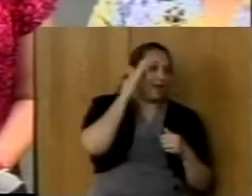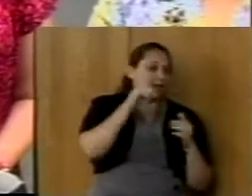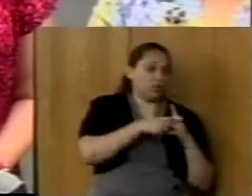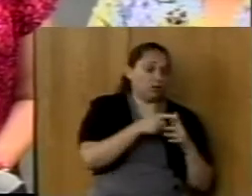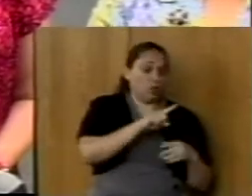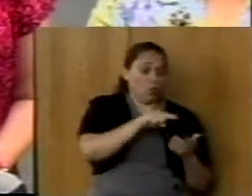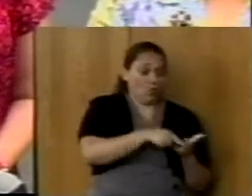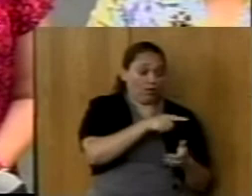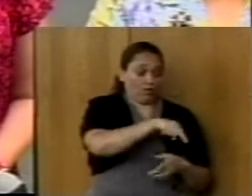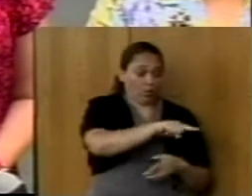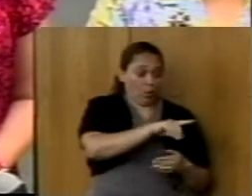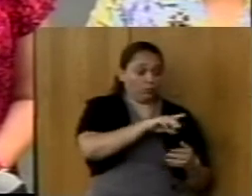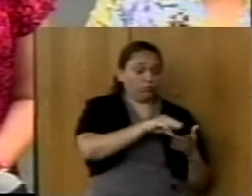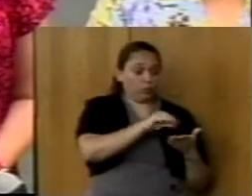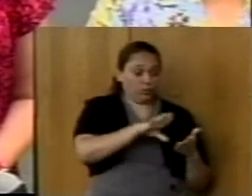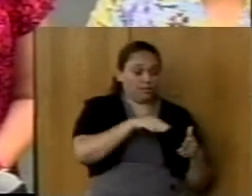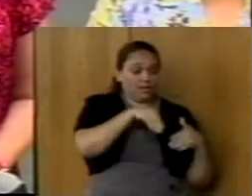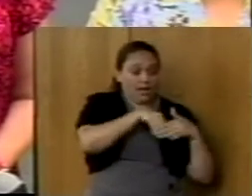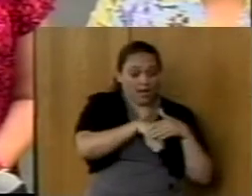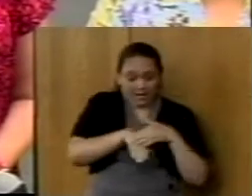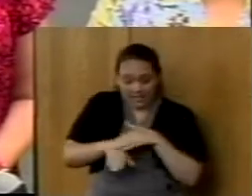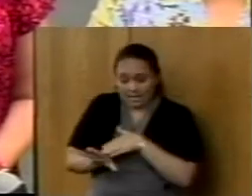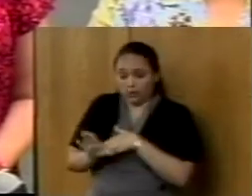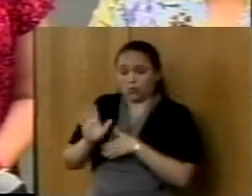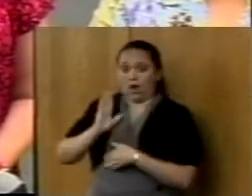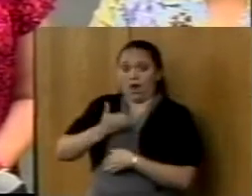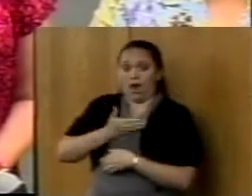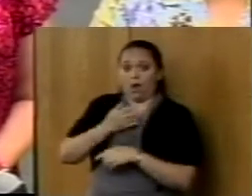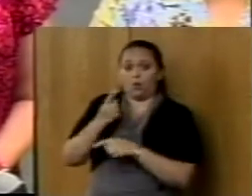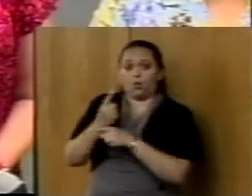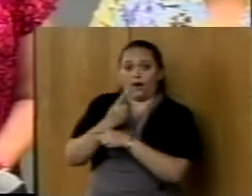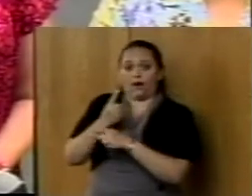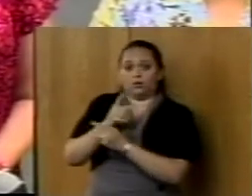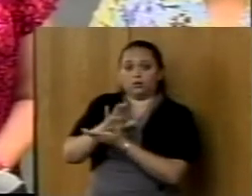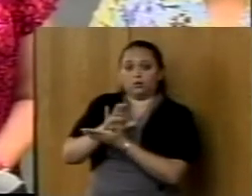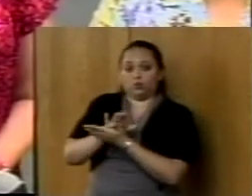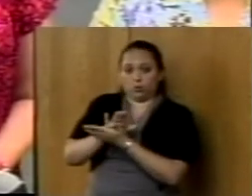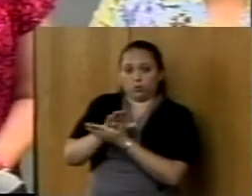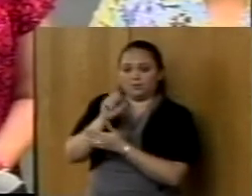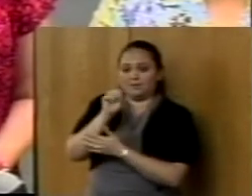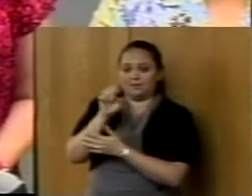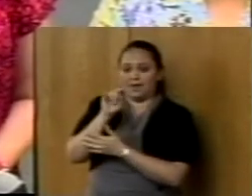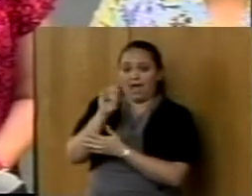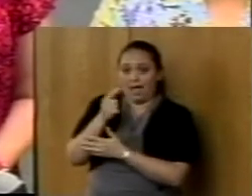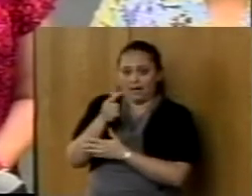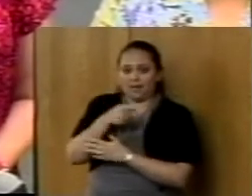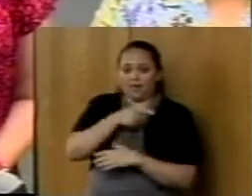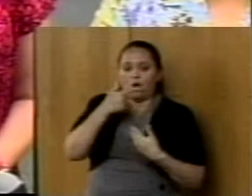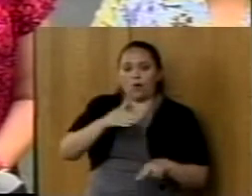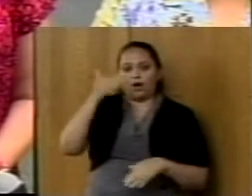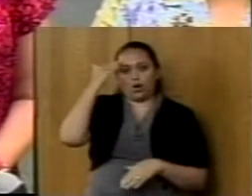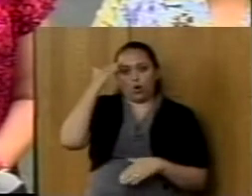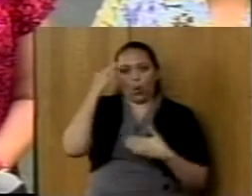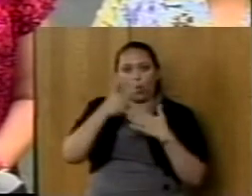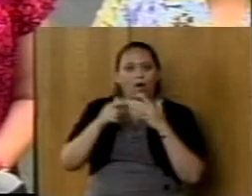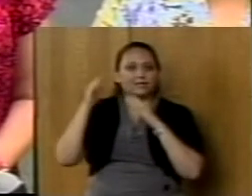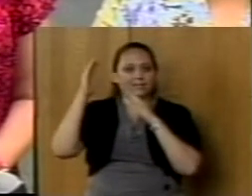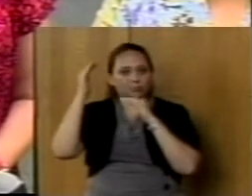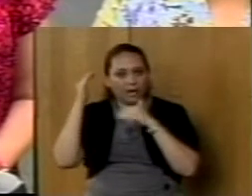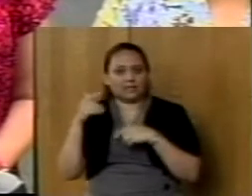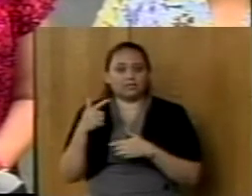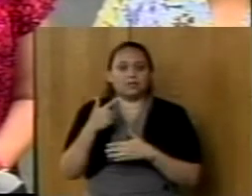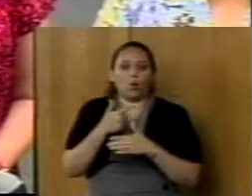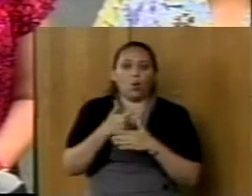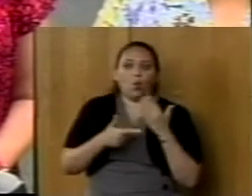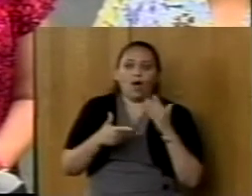setting, we are now giving them that Head Start as to what is expected, what's the curriculum at